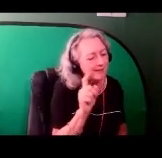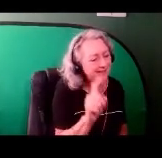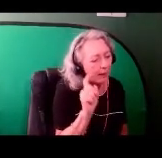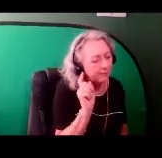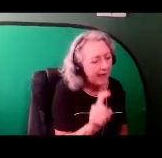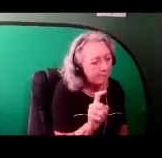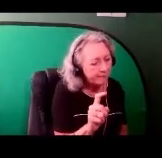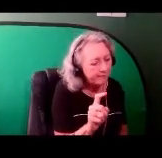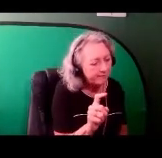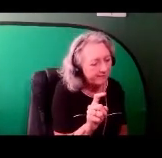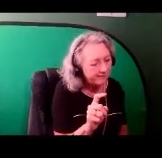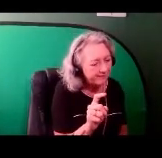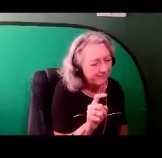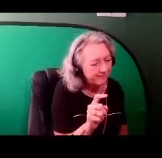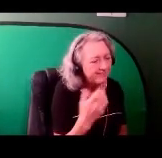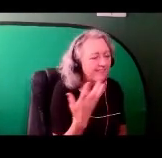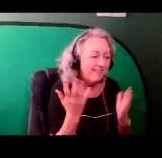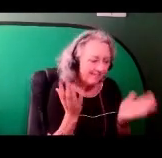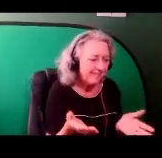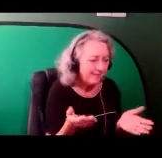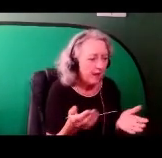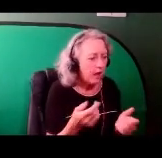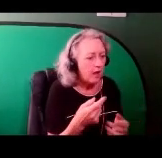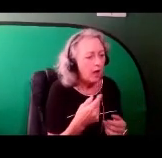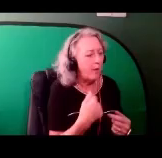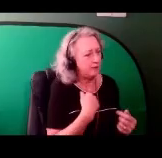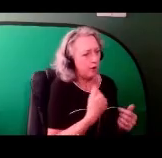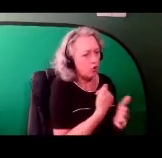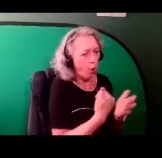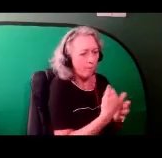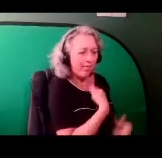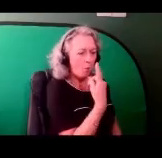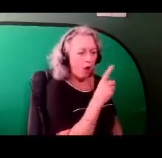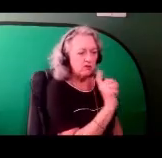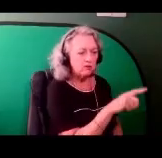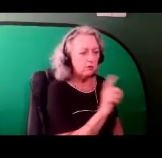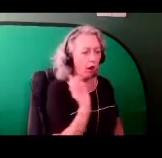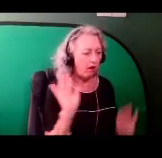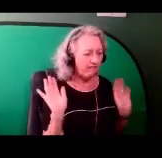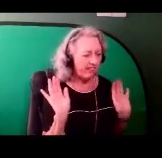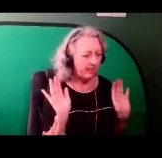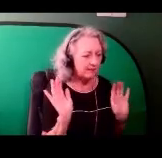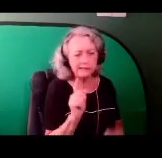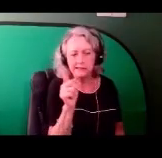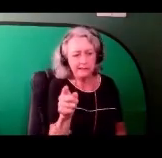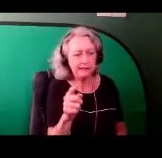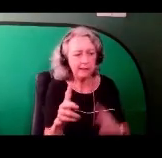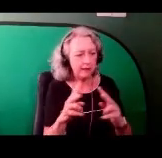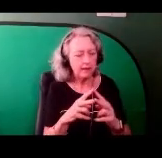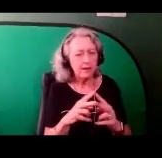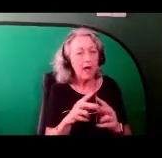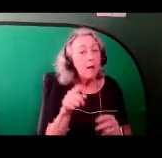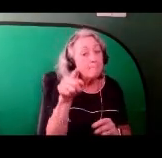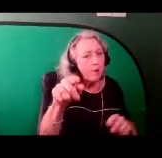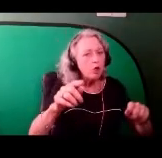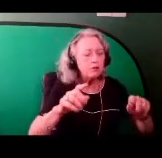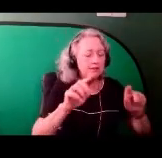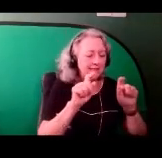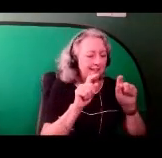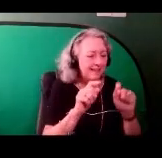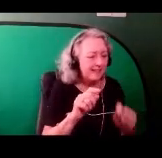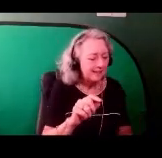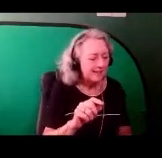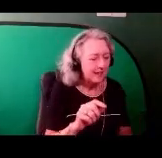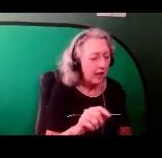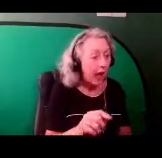on the screen, right? So the box is showing that this VoiceOver practice button is selected. So I don't have to double tap precisely